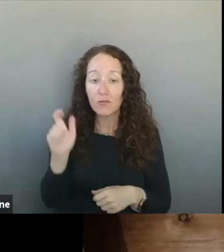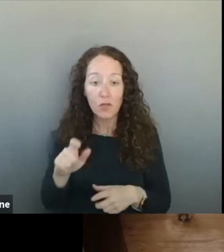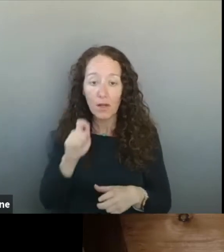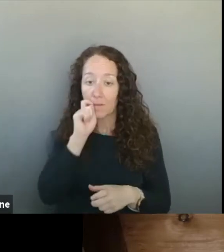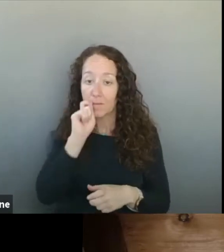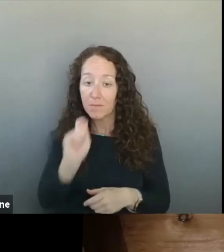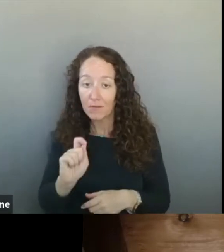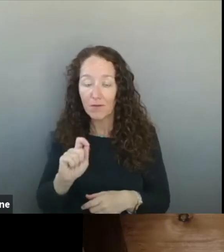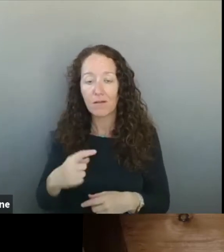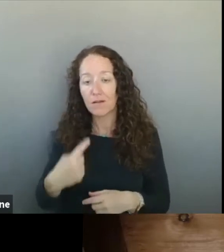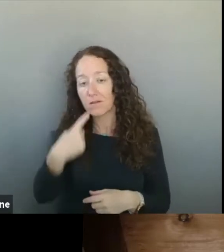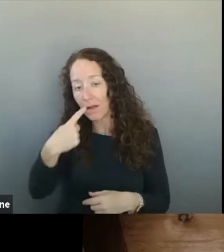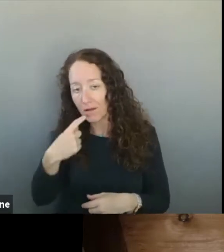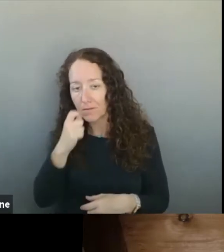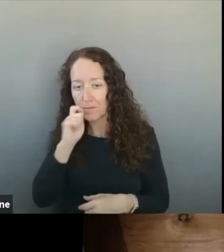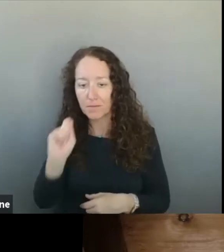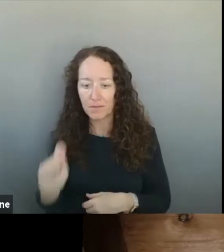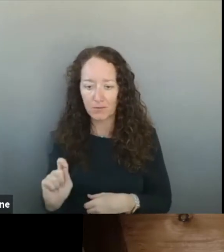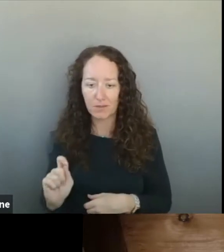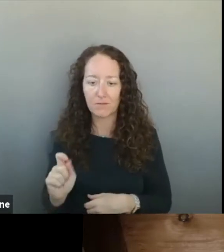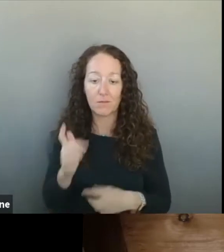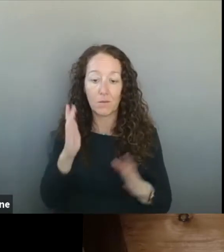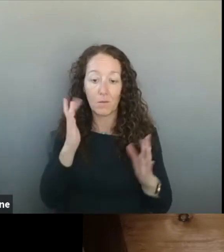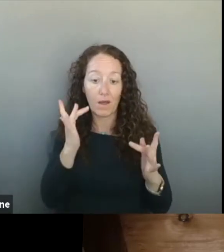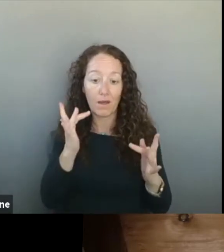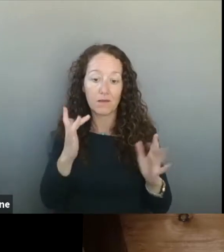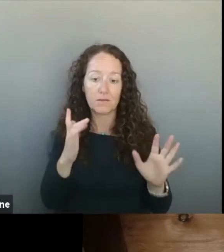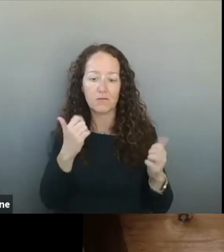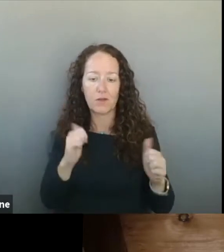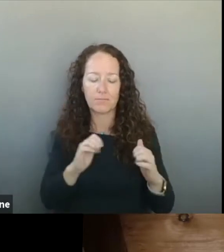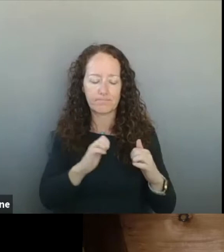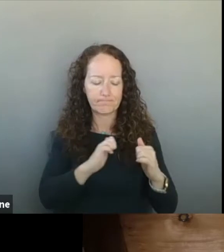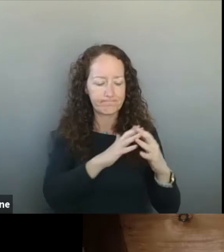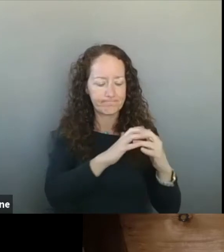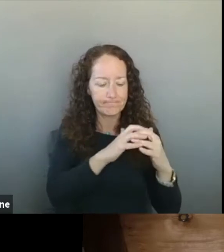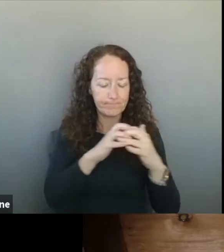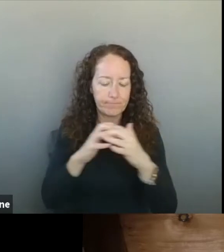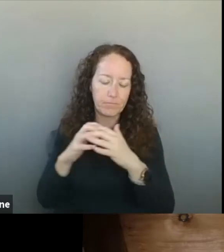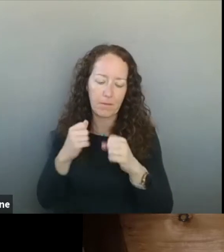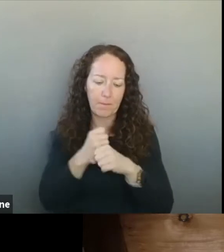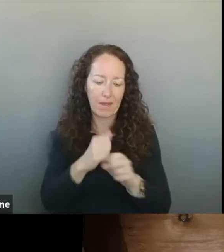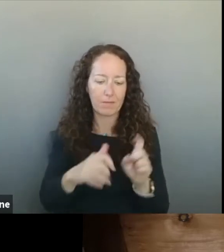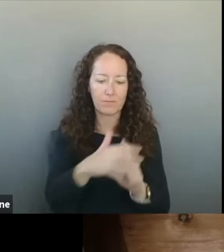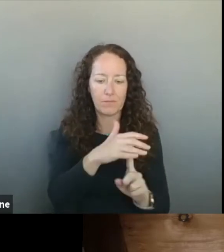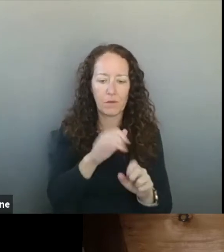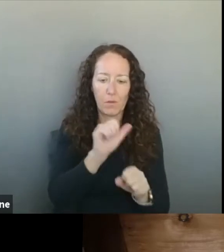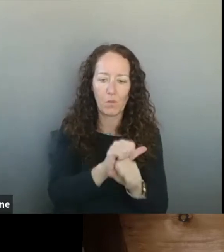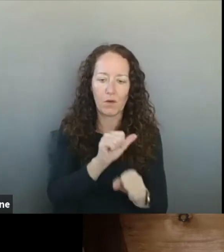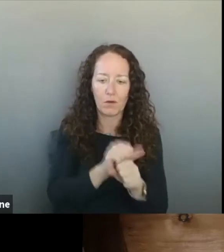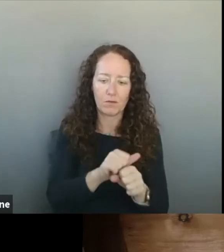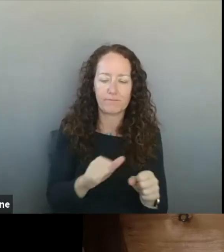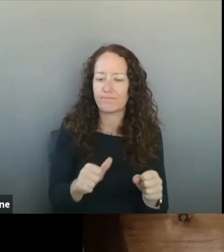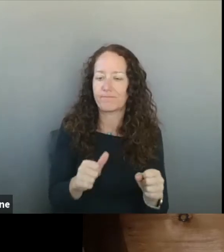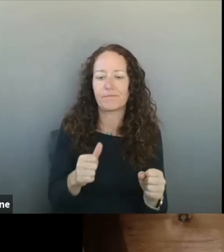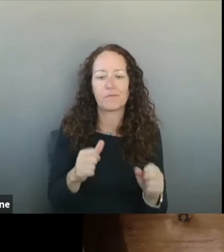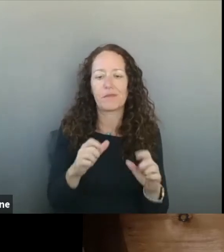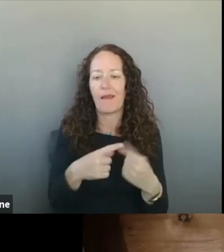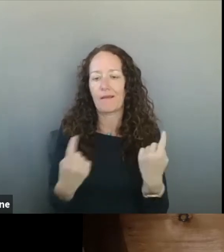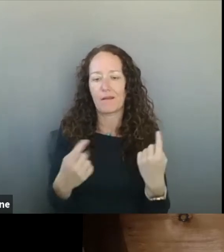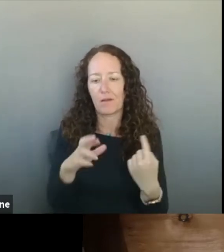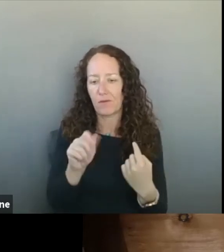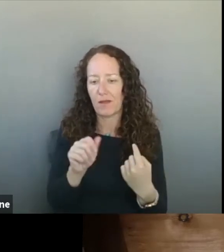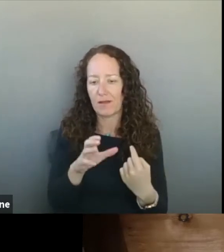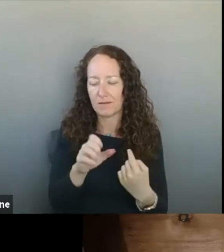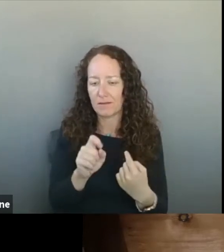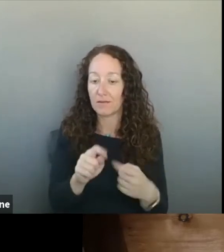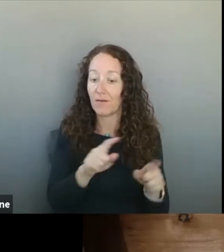of creating anti-racist workspaces. Tim serves on the faculty of Canada's Banff Center for Arts and Creativity and New York's